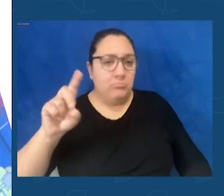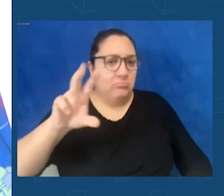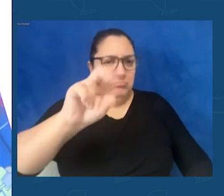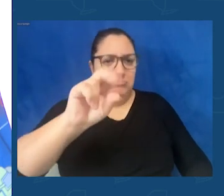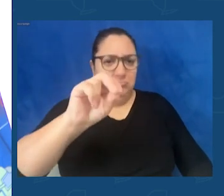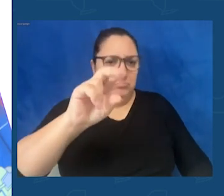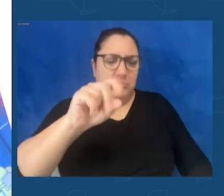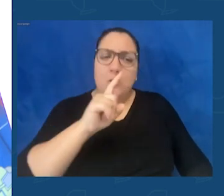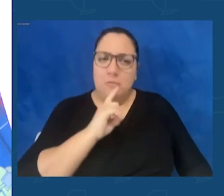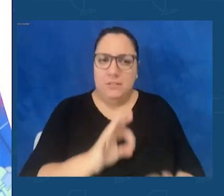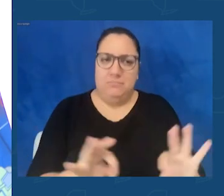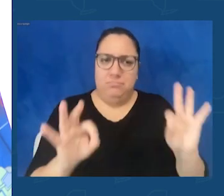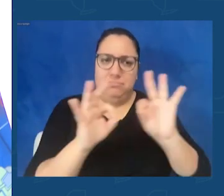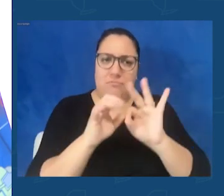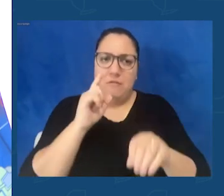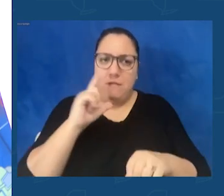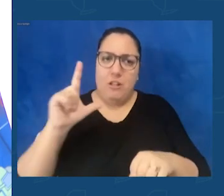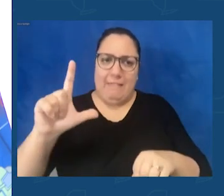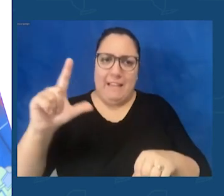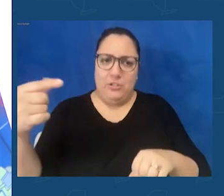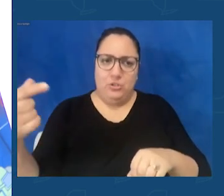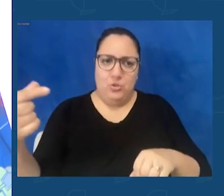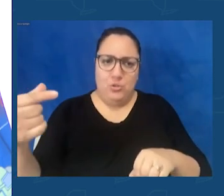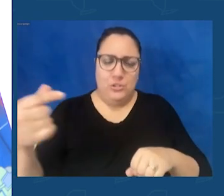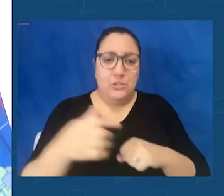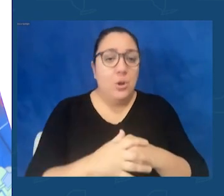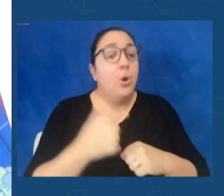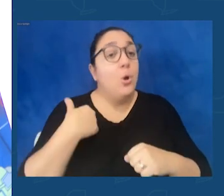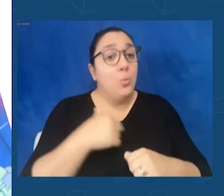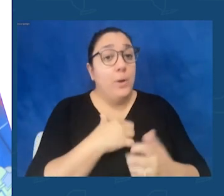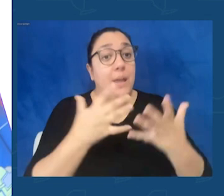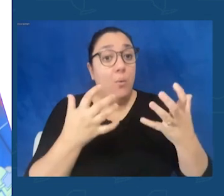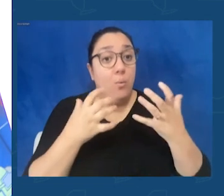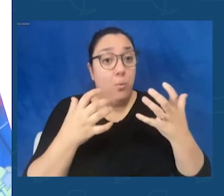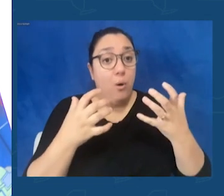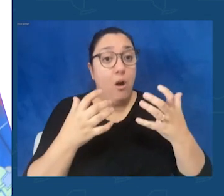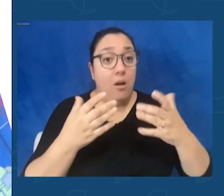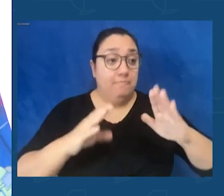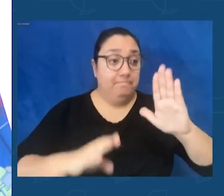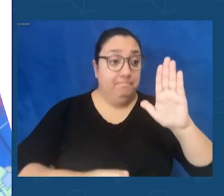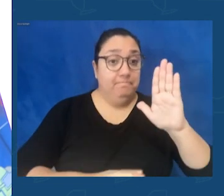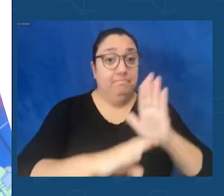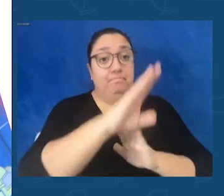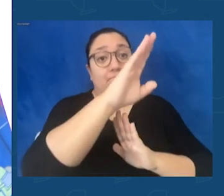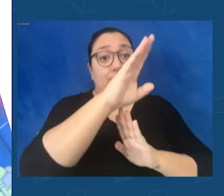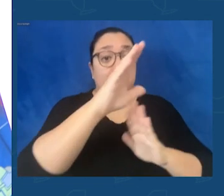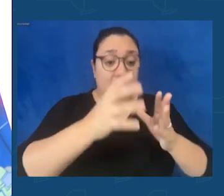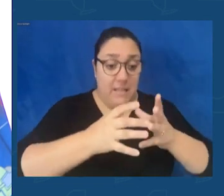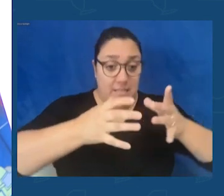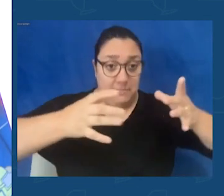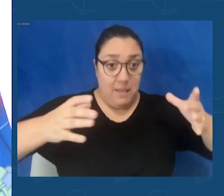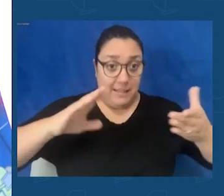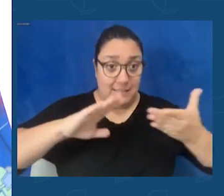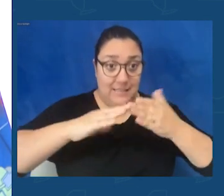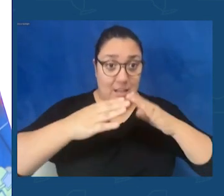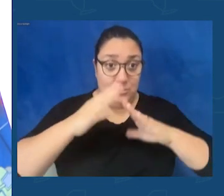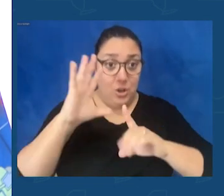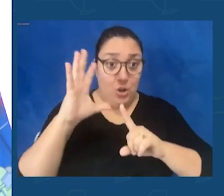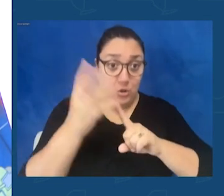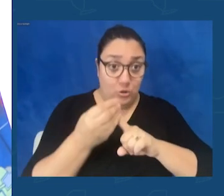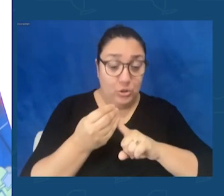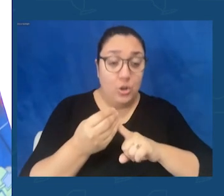George. Through this initiative, we aim to enhance and expand the downtown culture, creating a more vibrant community that not